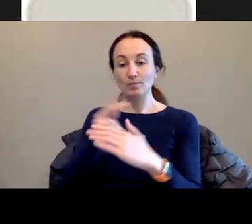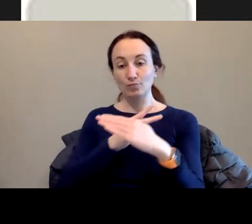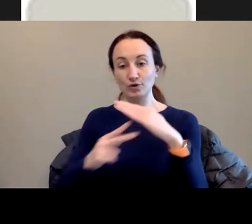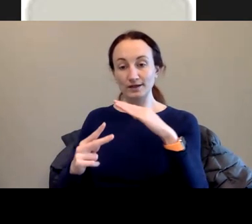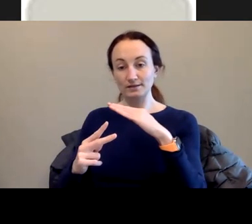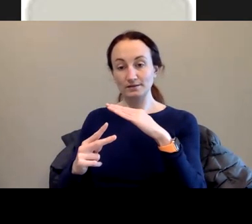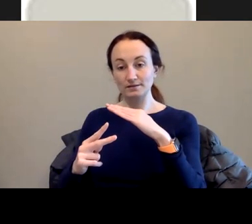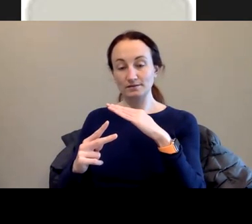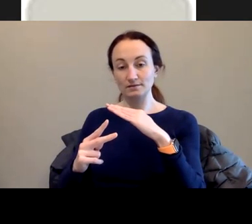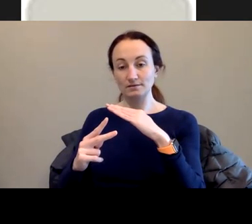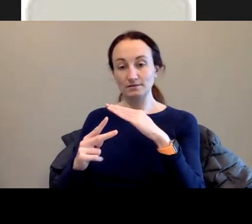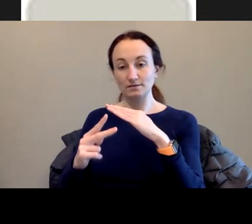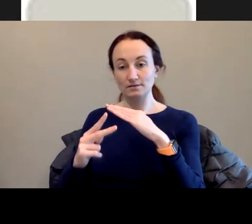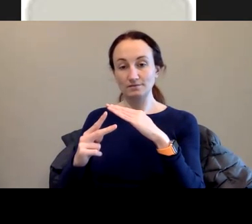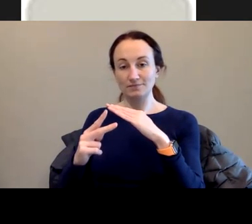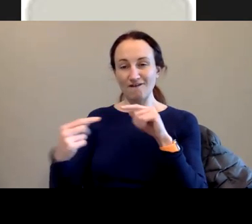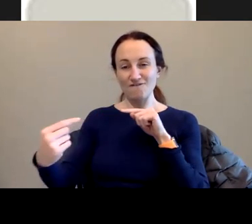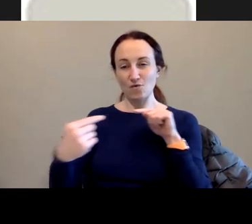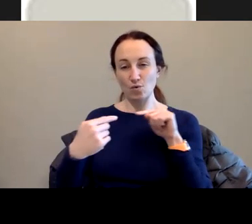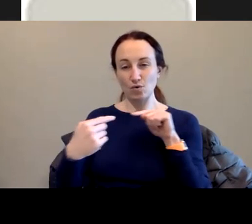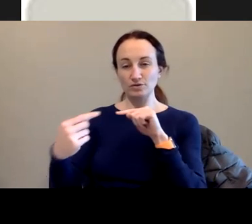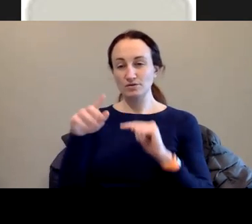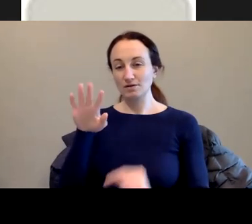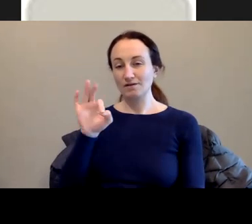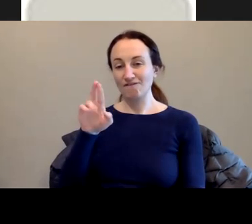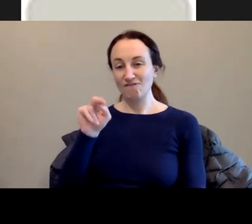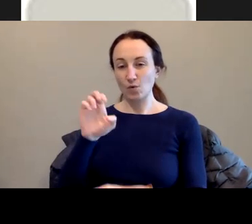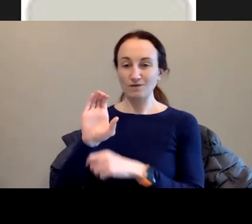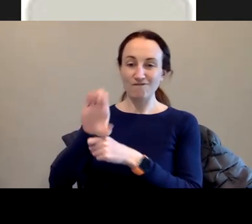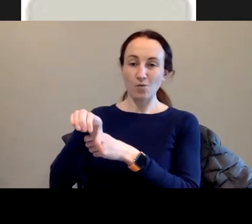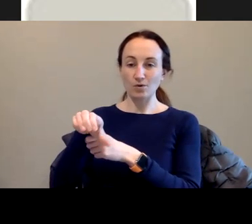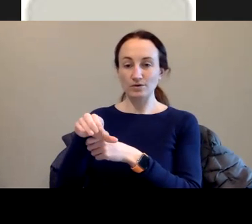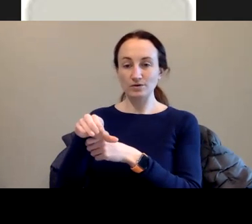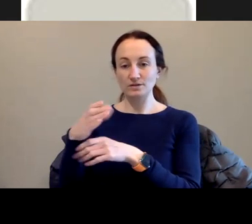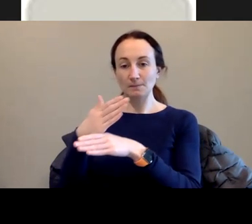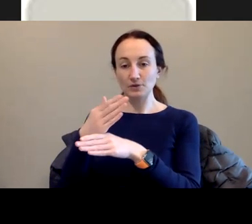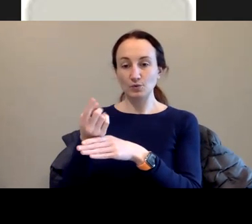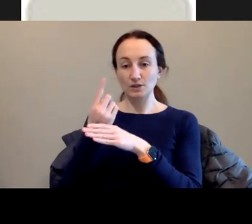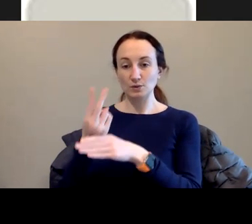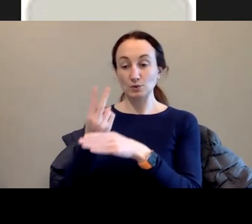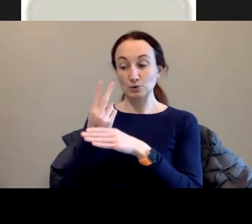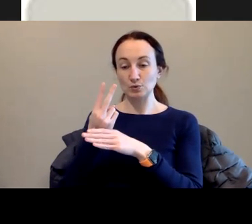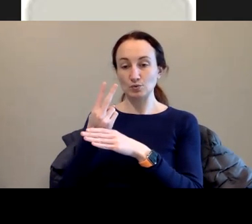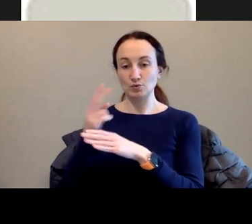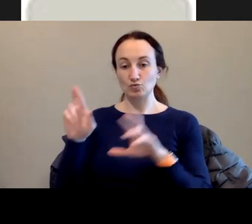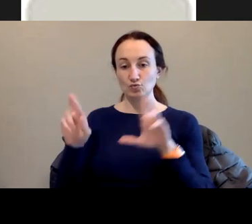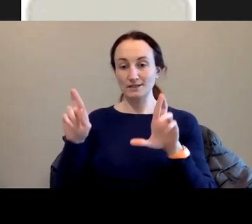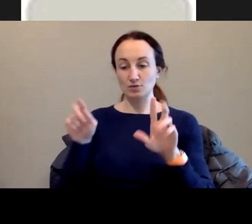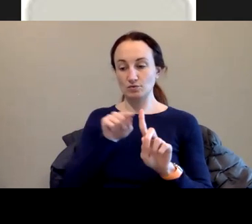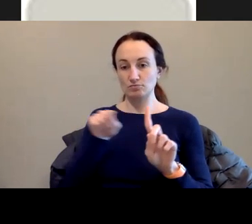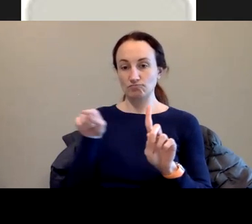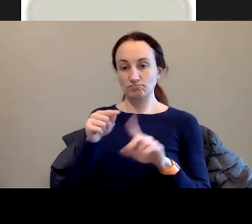a force between the two residues. For example, here we have